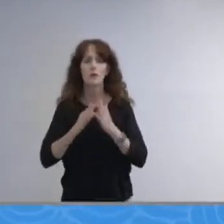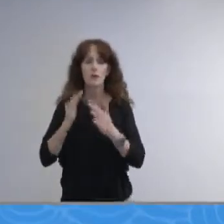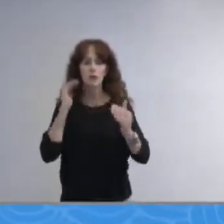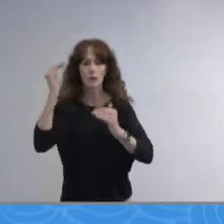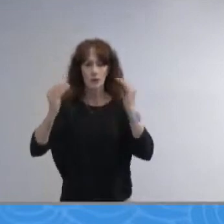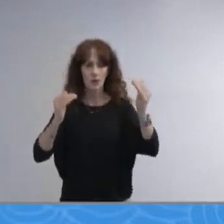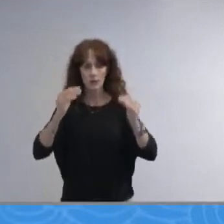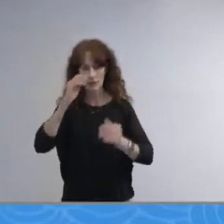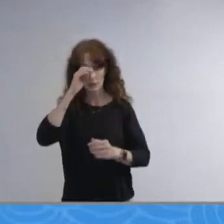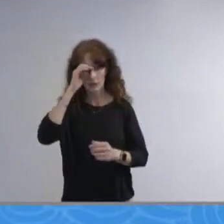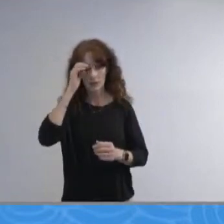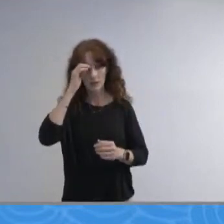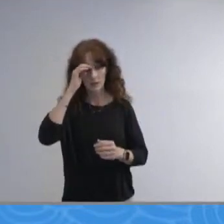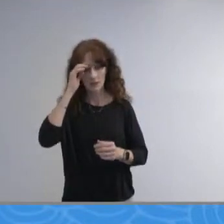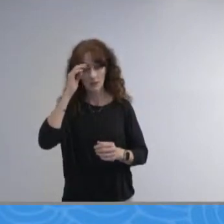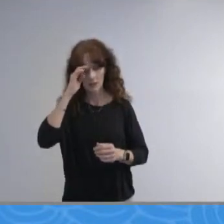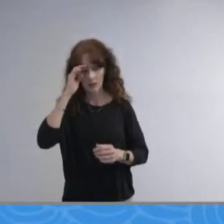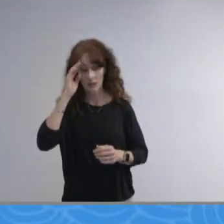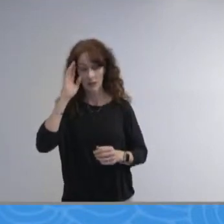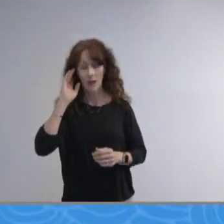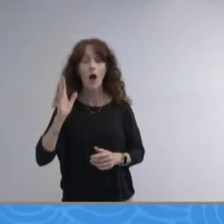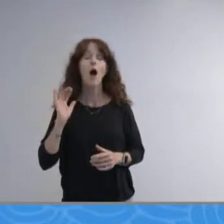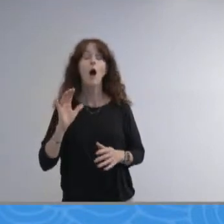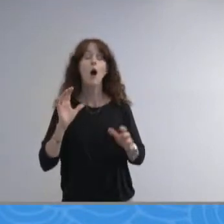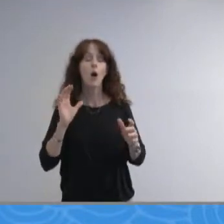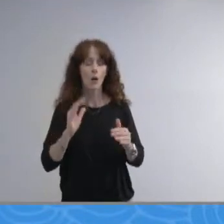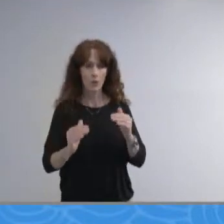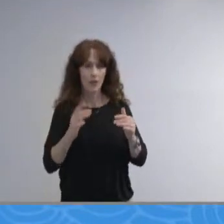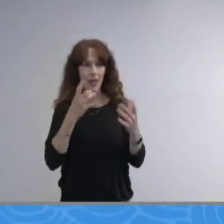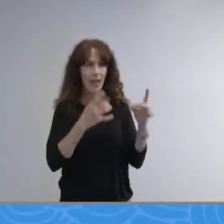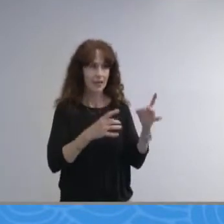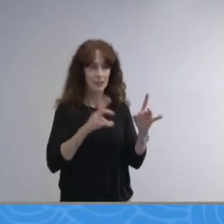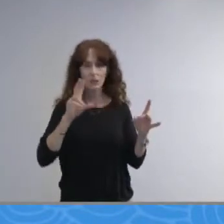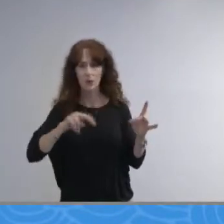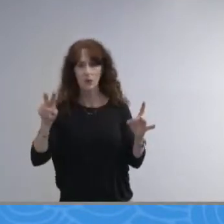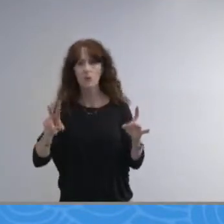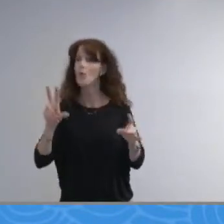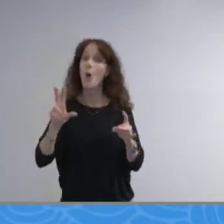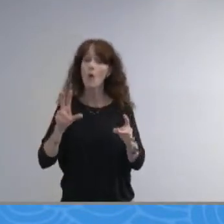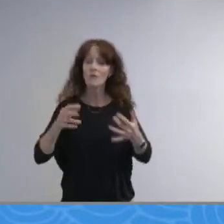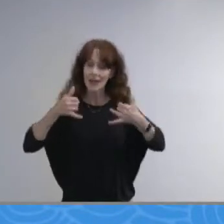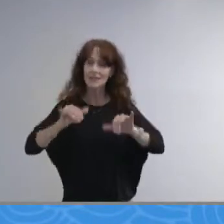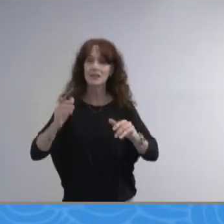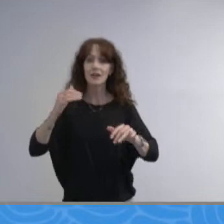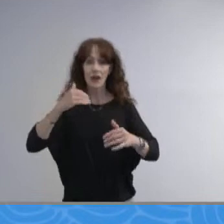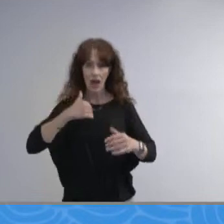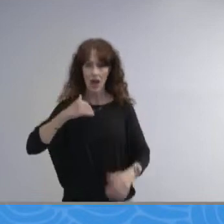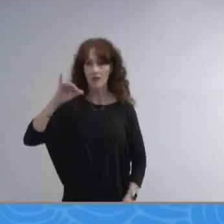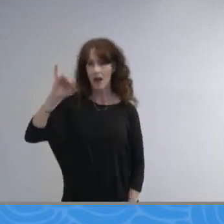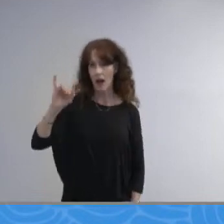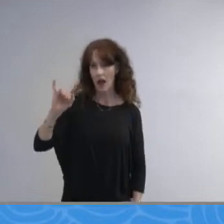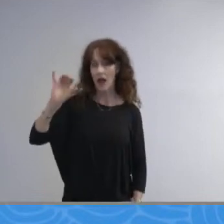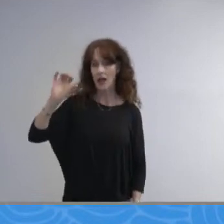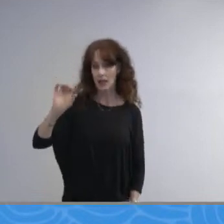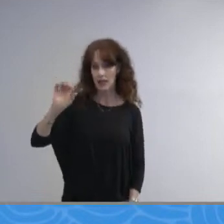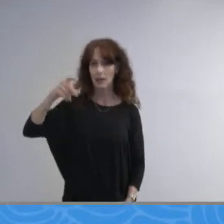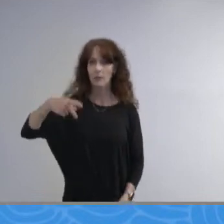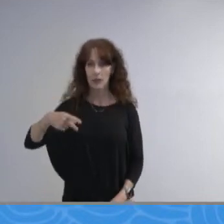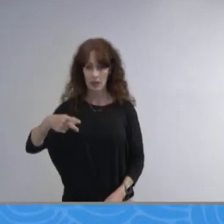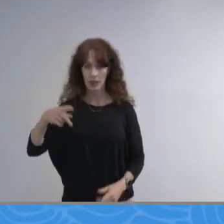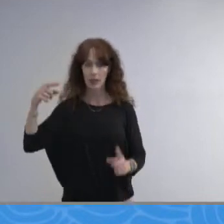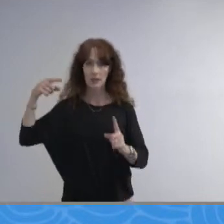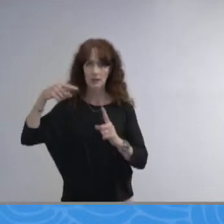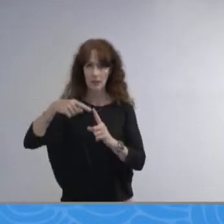adults. Oh, 18 to 22 program. Okay. So no, they still have an IEP. They still have an IEP